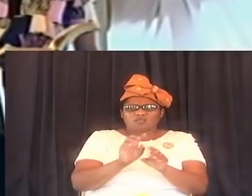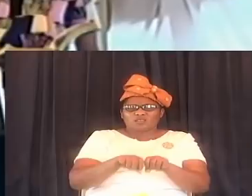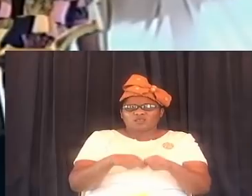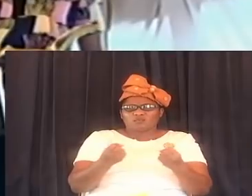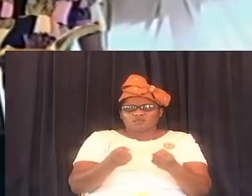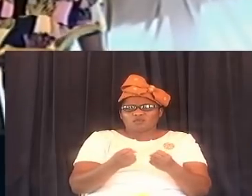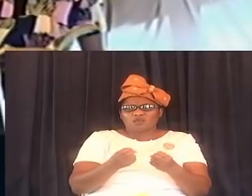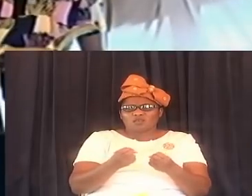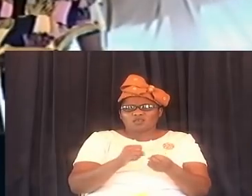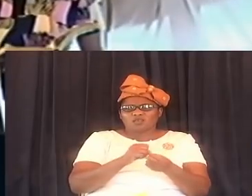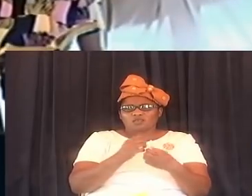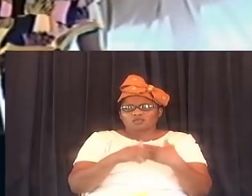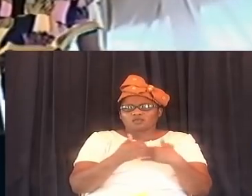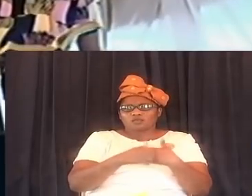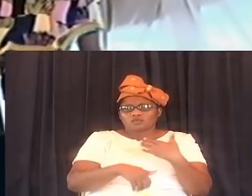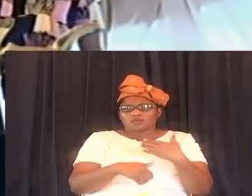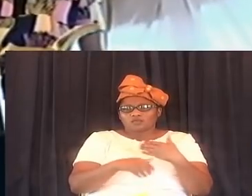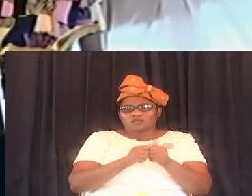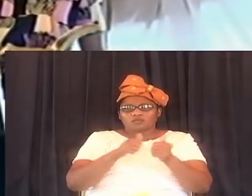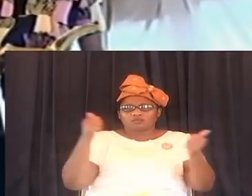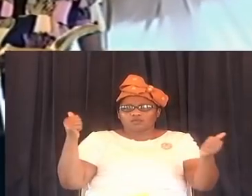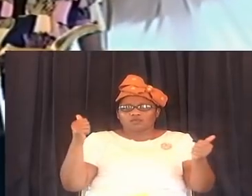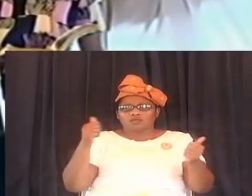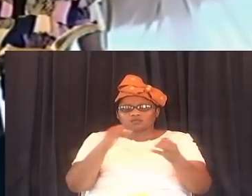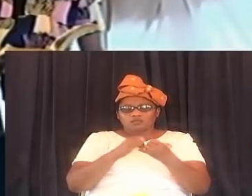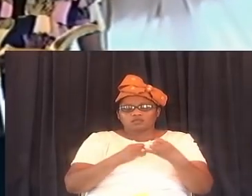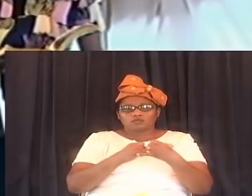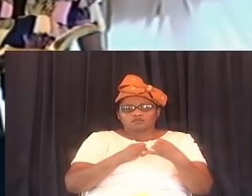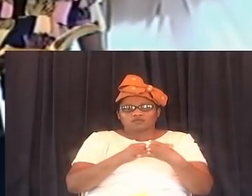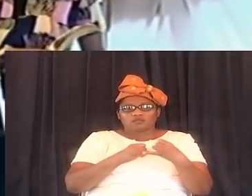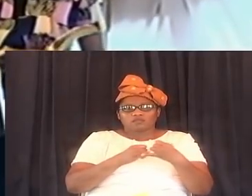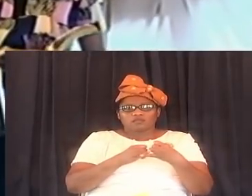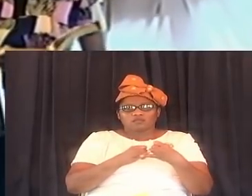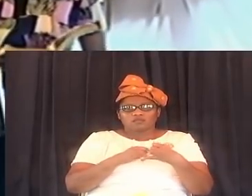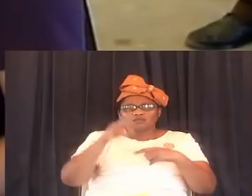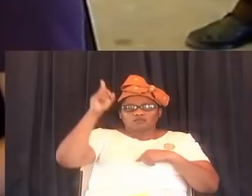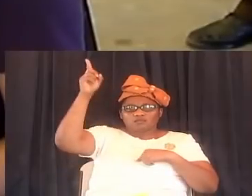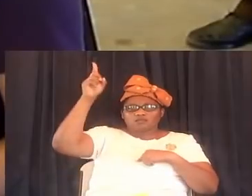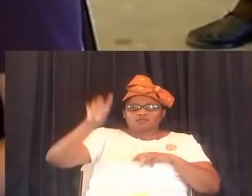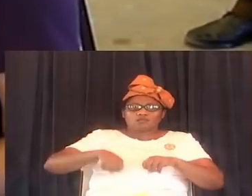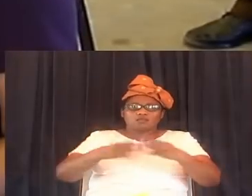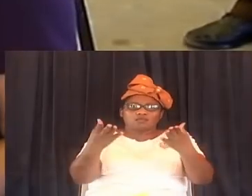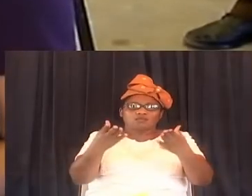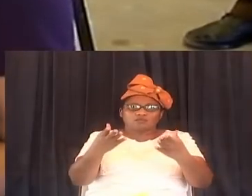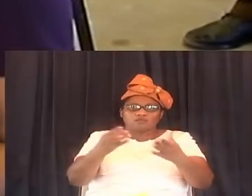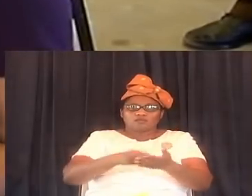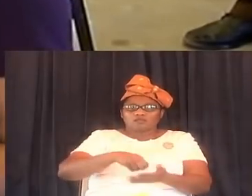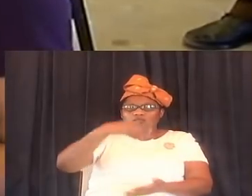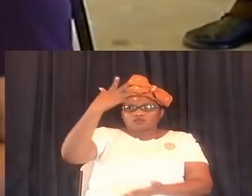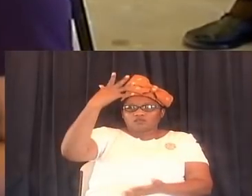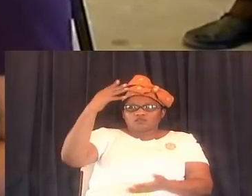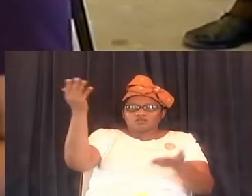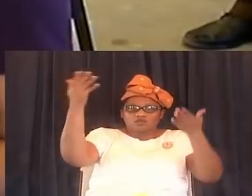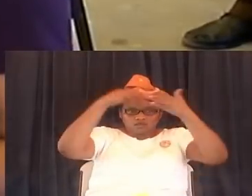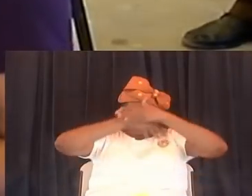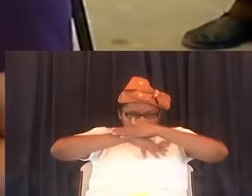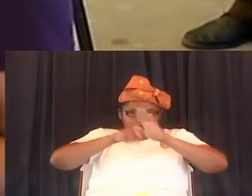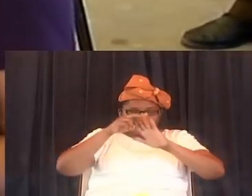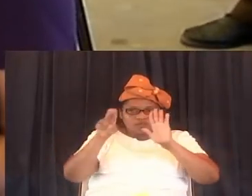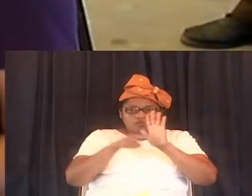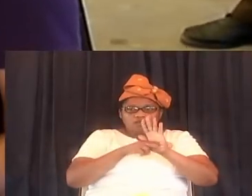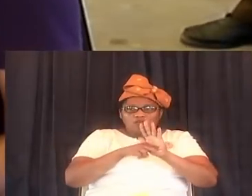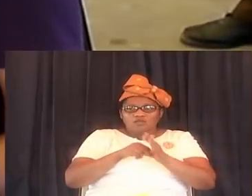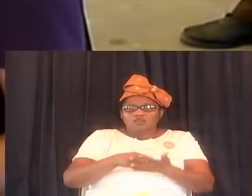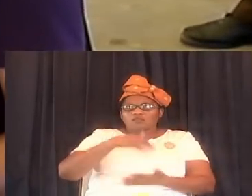in sunder the bars of iron. And I will give thee the treasures of darkness and hidden riches of